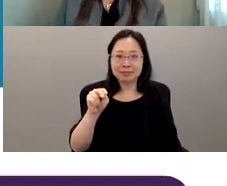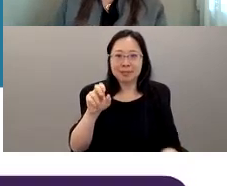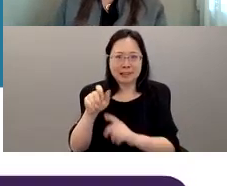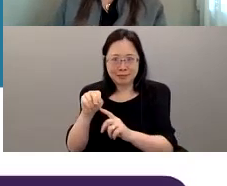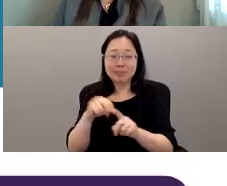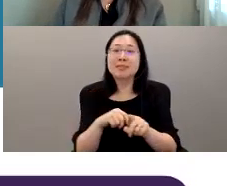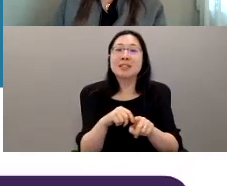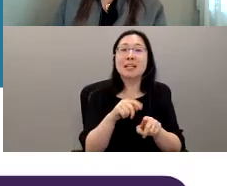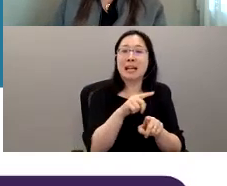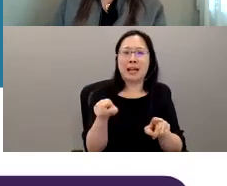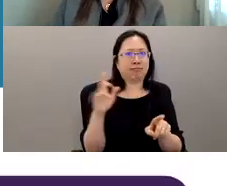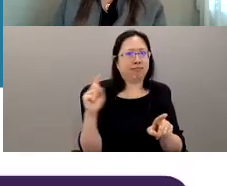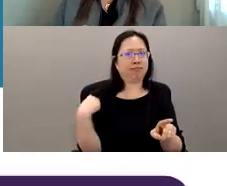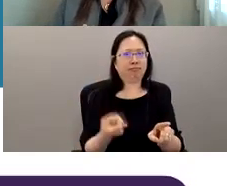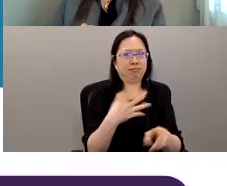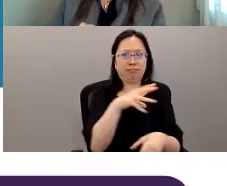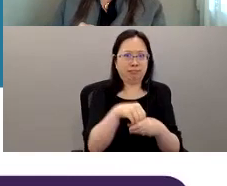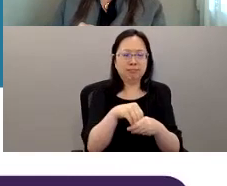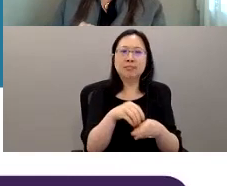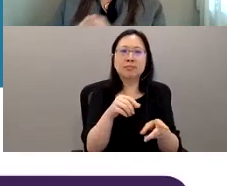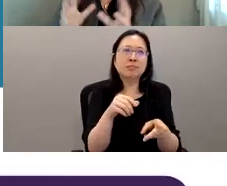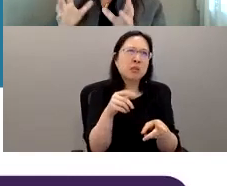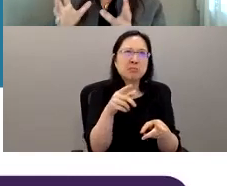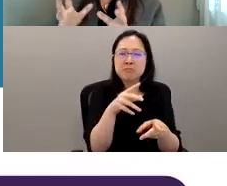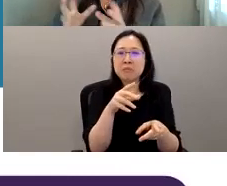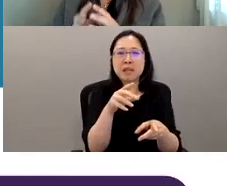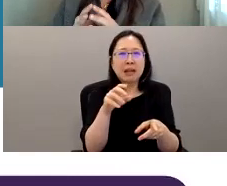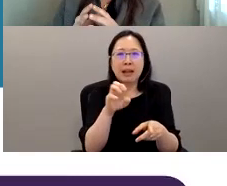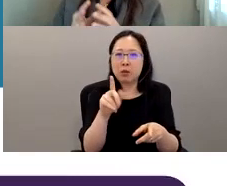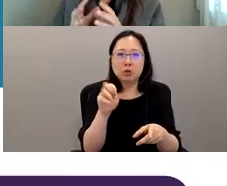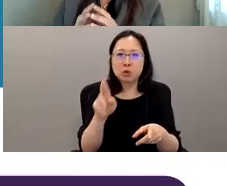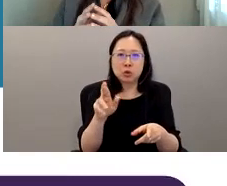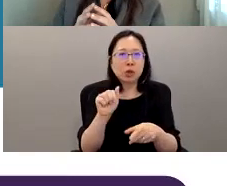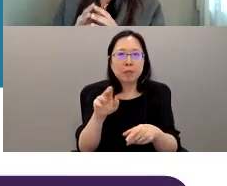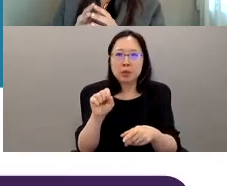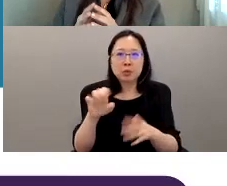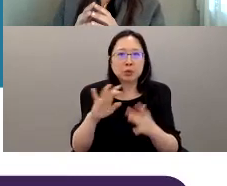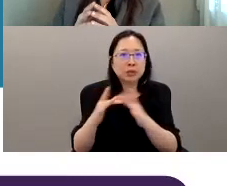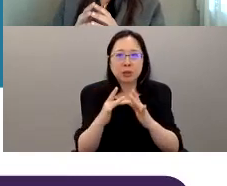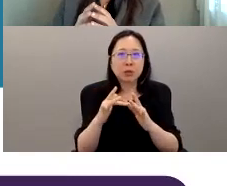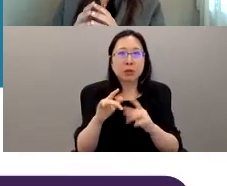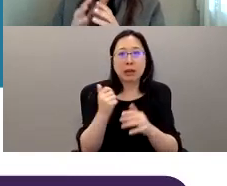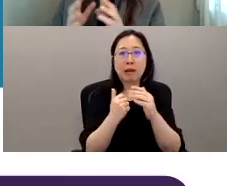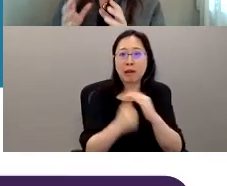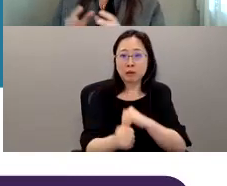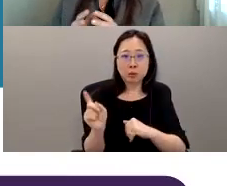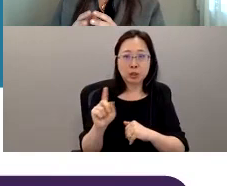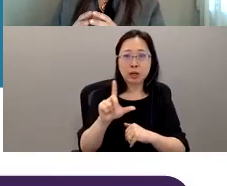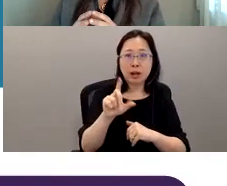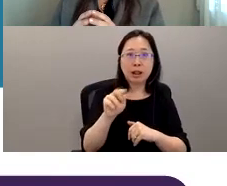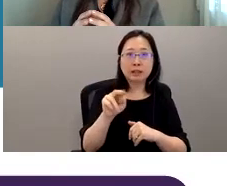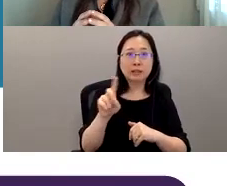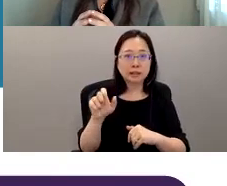member of the Elder Abuse Network out of London, Middlesex. You can see in